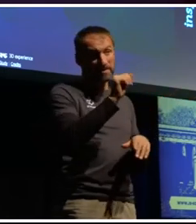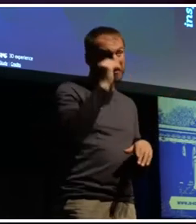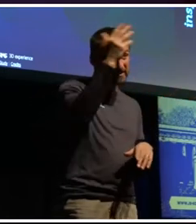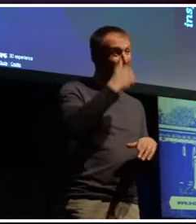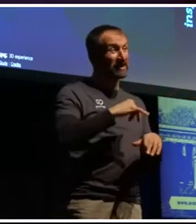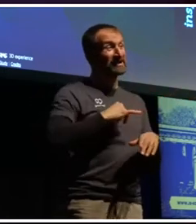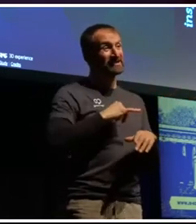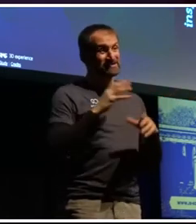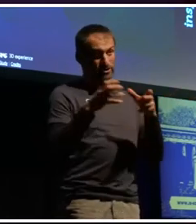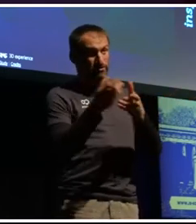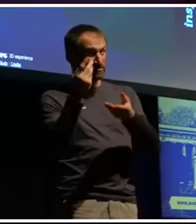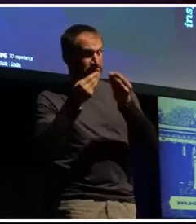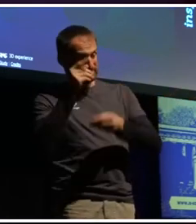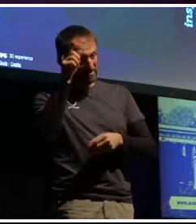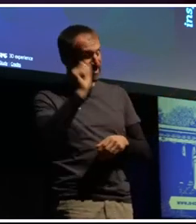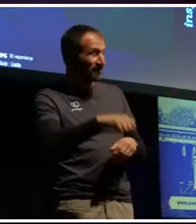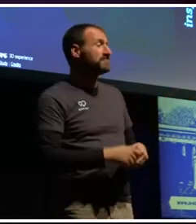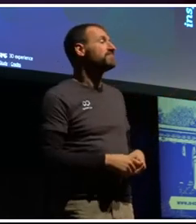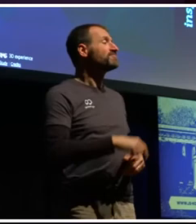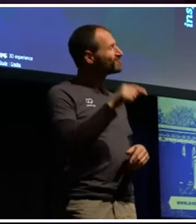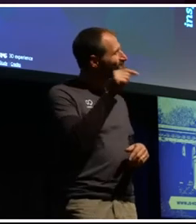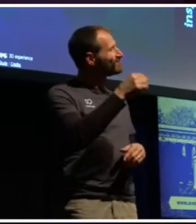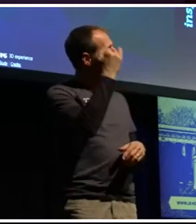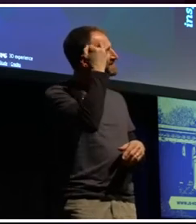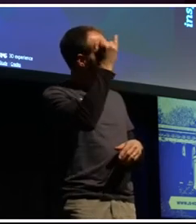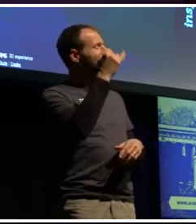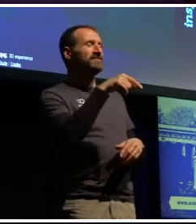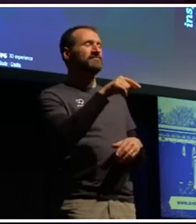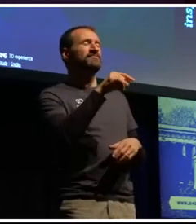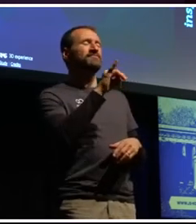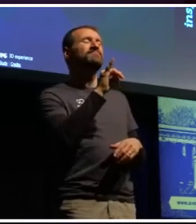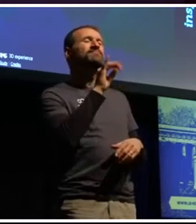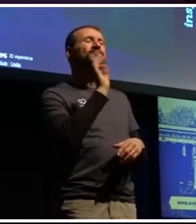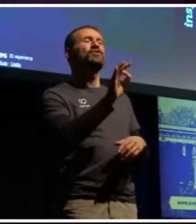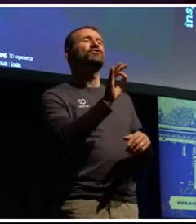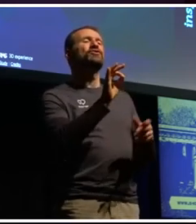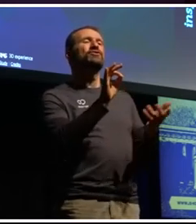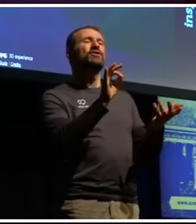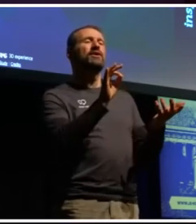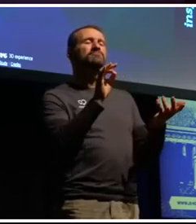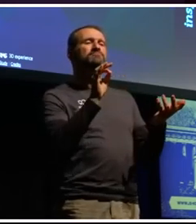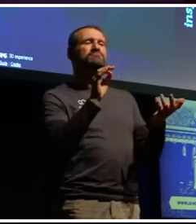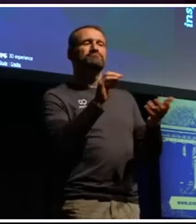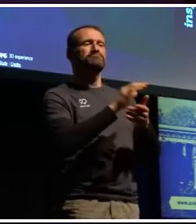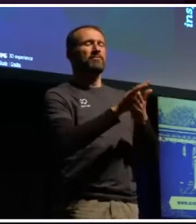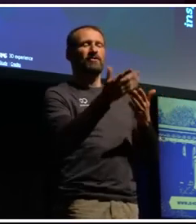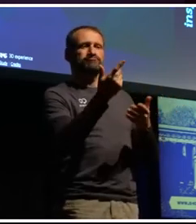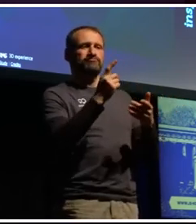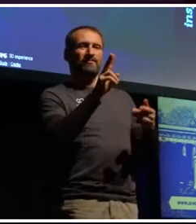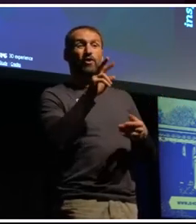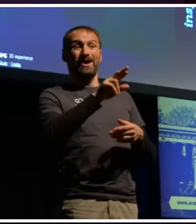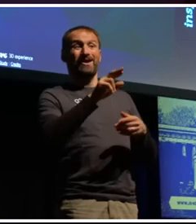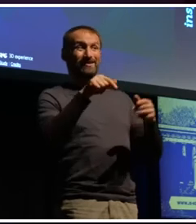with WebVR is that you can pop into the web, you can pop into a VR situation at the click of a button. Like